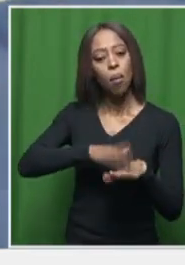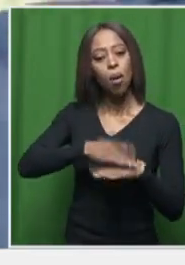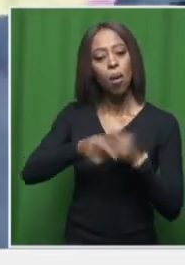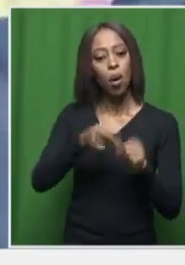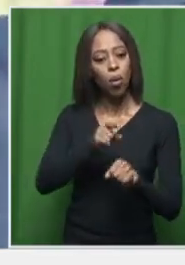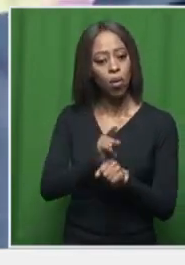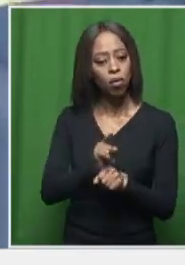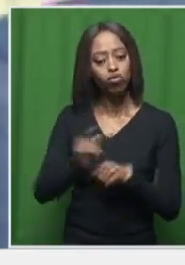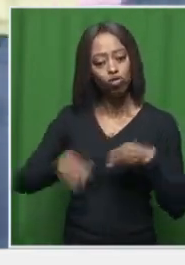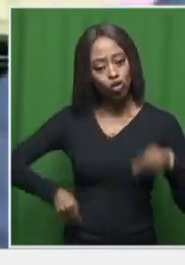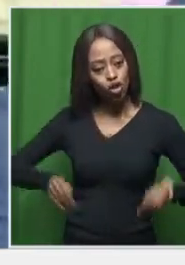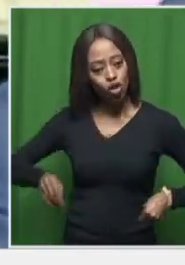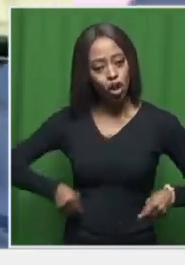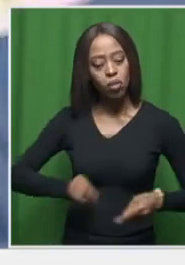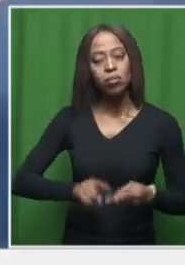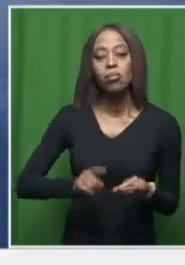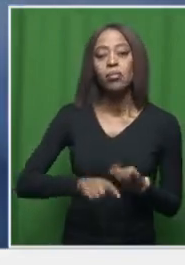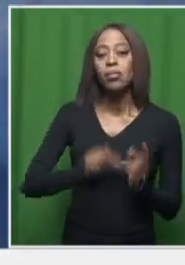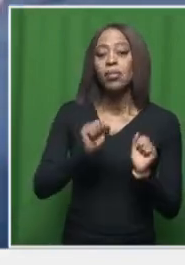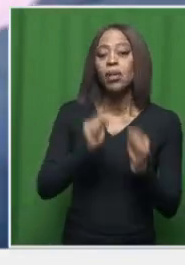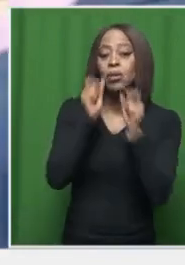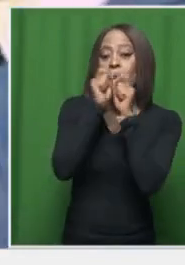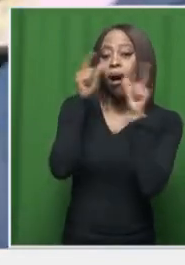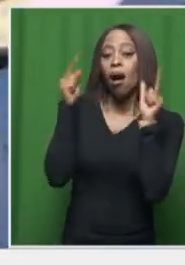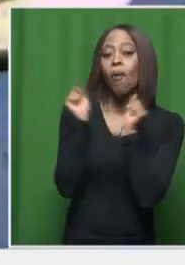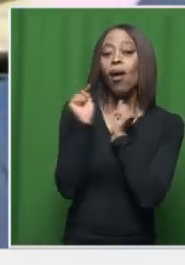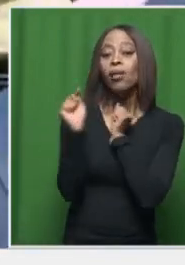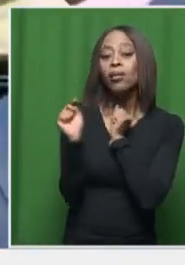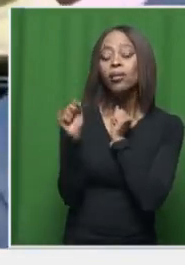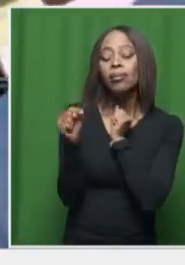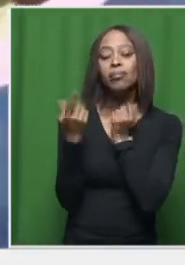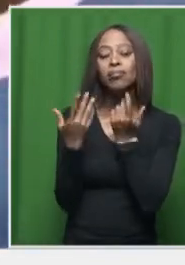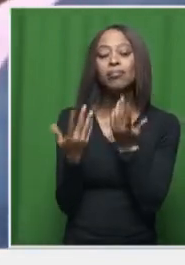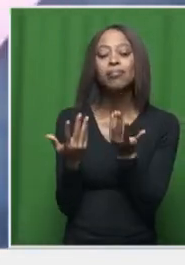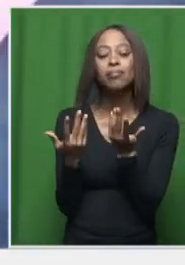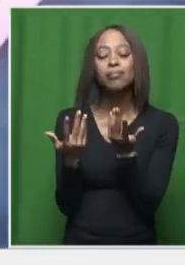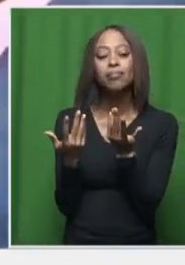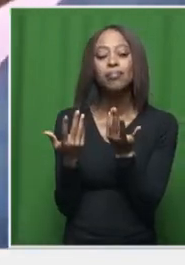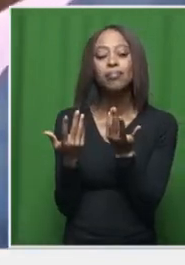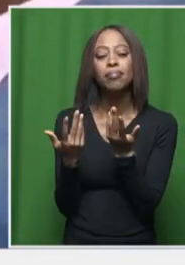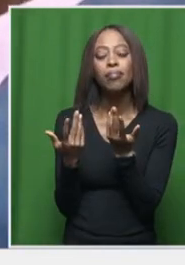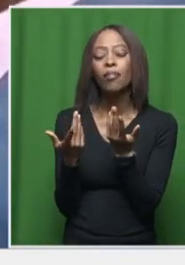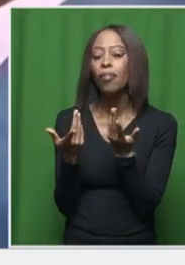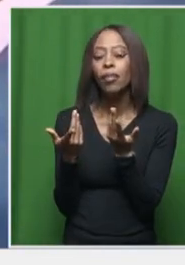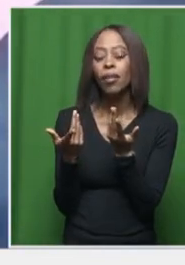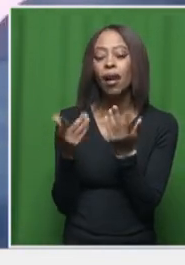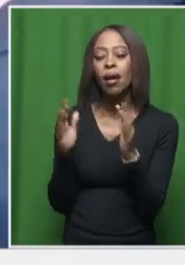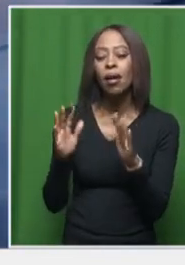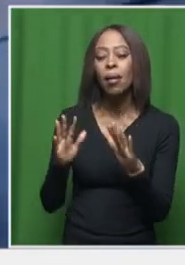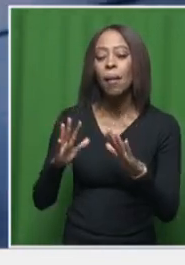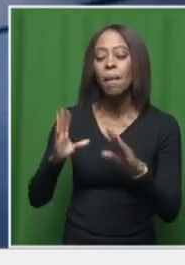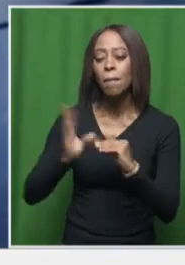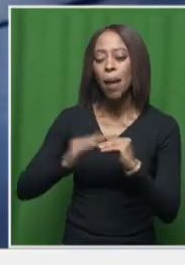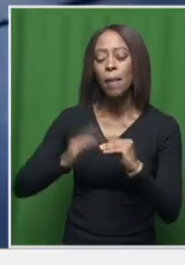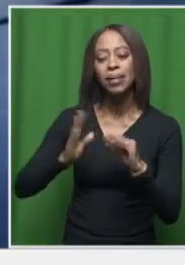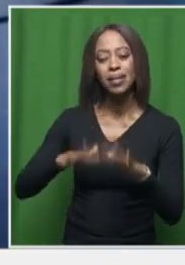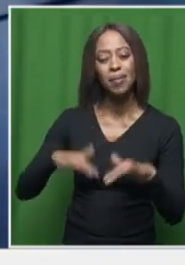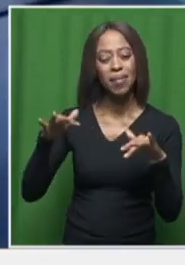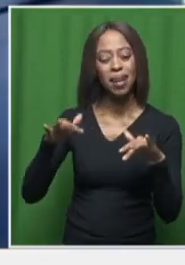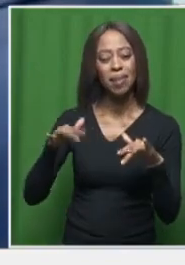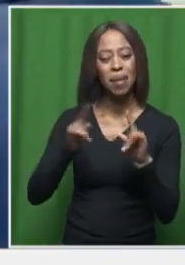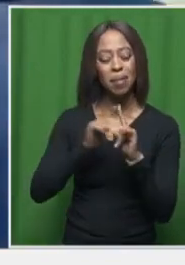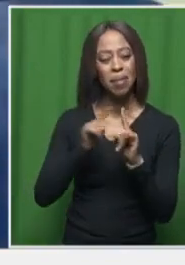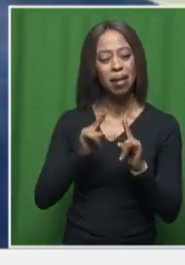particularly around corruption. We know that his cabinet that has many questionable characters in them is still very